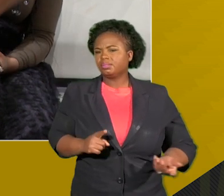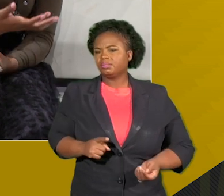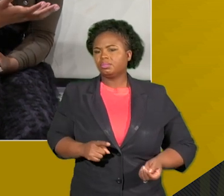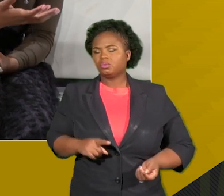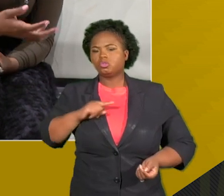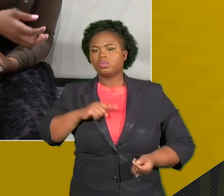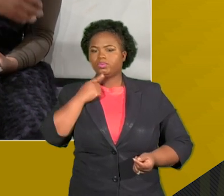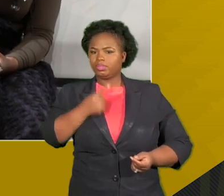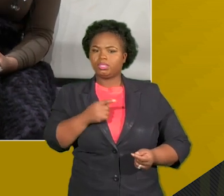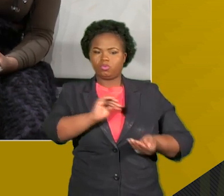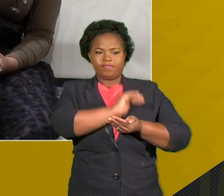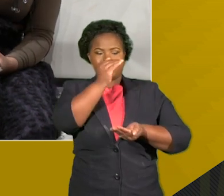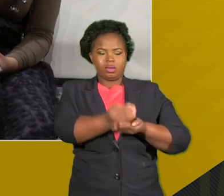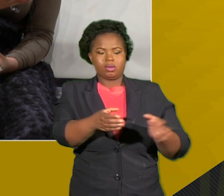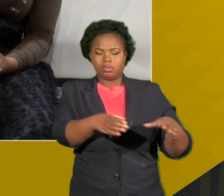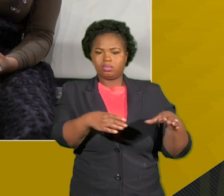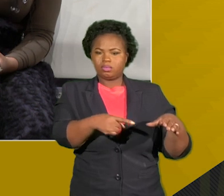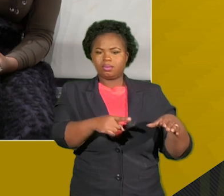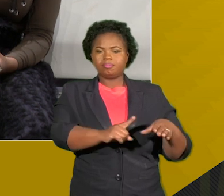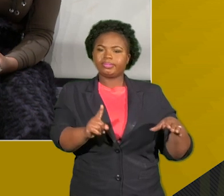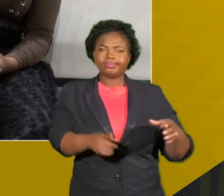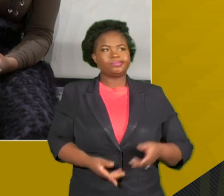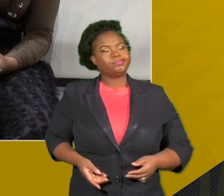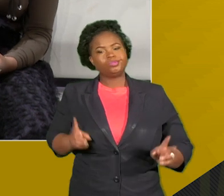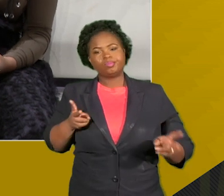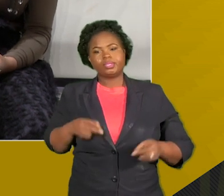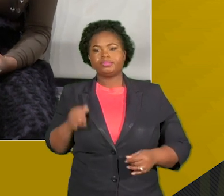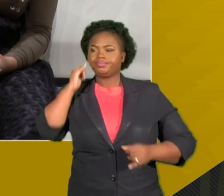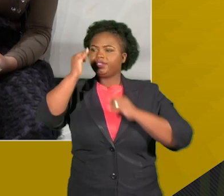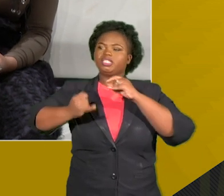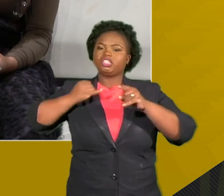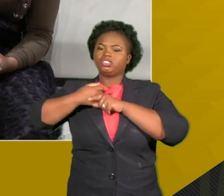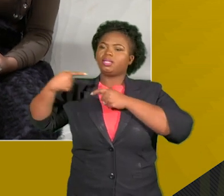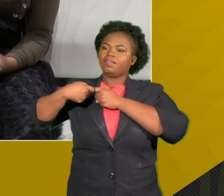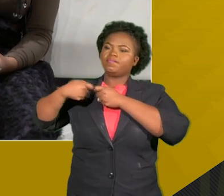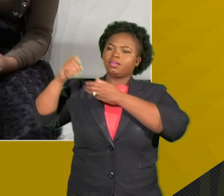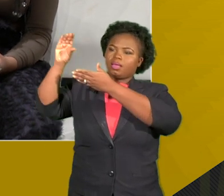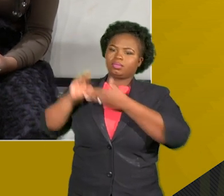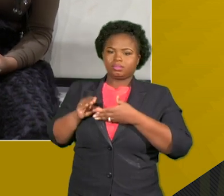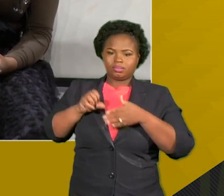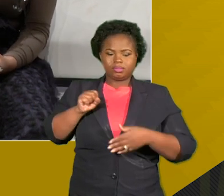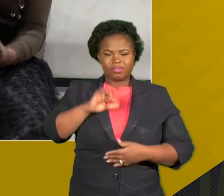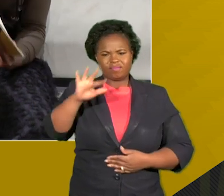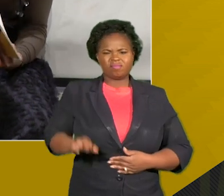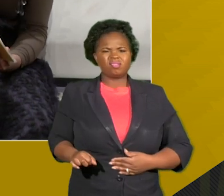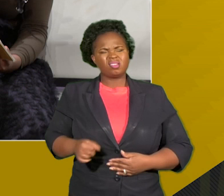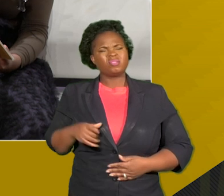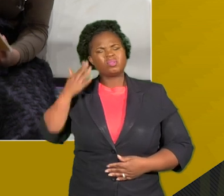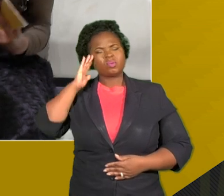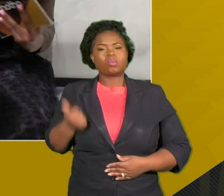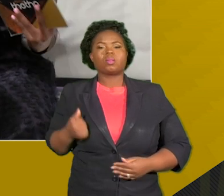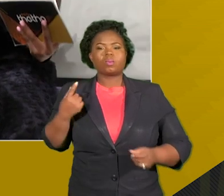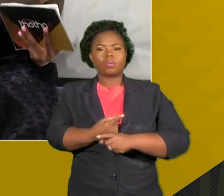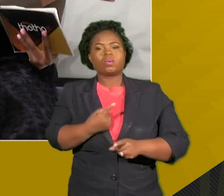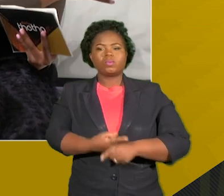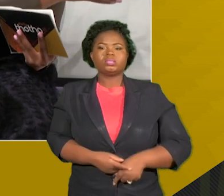you're a fund. But often when we hear about international funders coming to South Africa or Batla, we almost always hear that